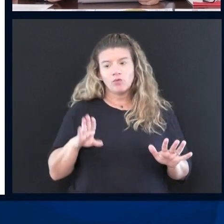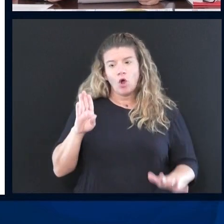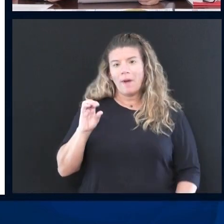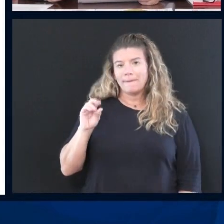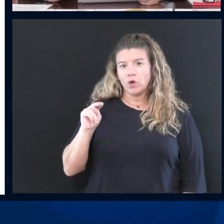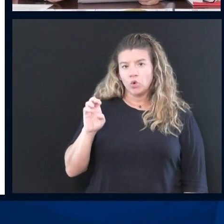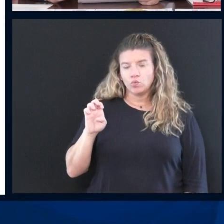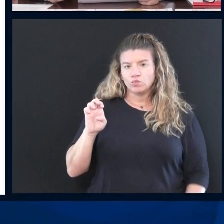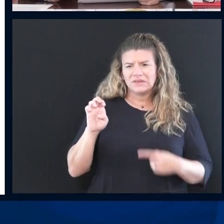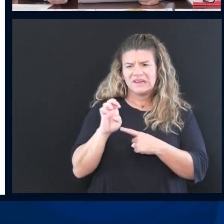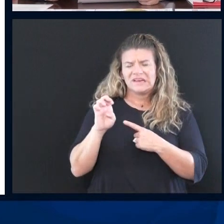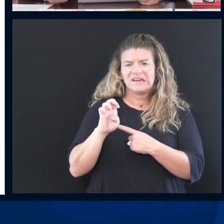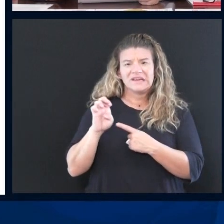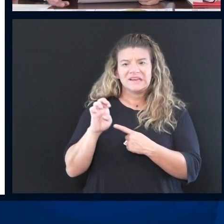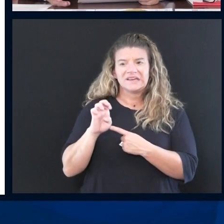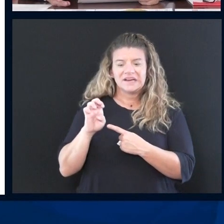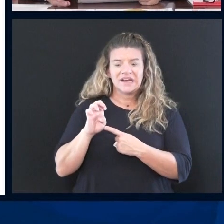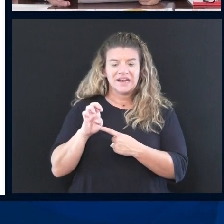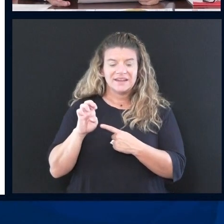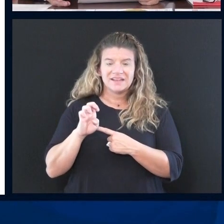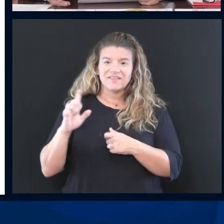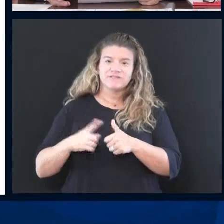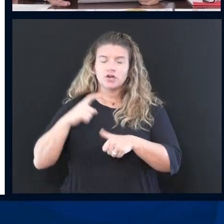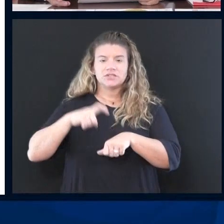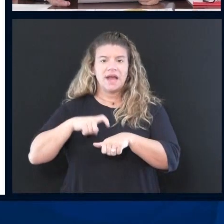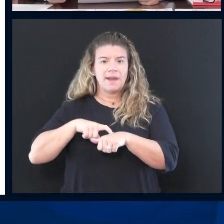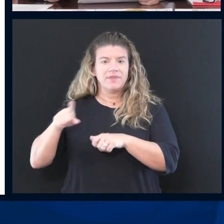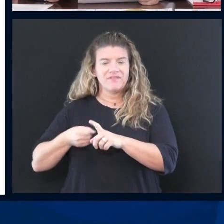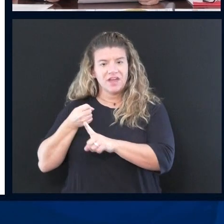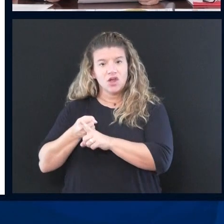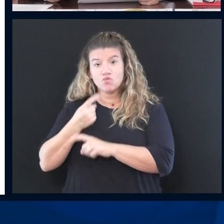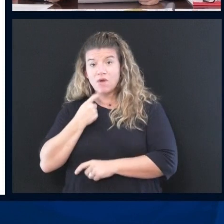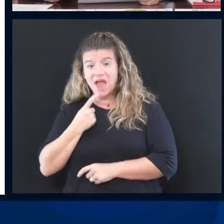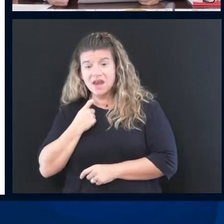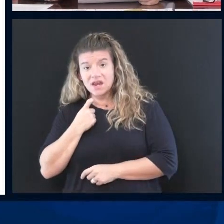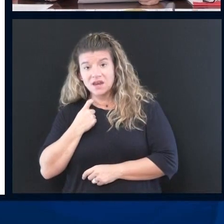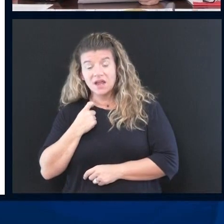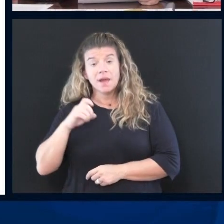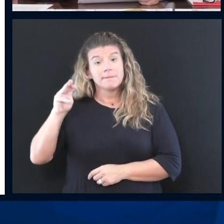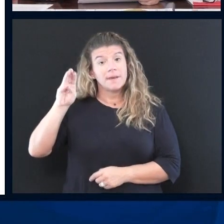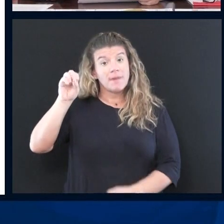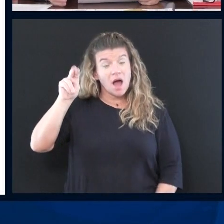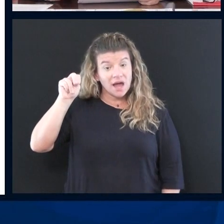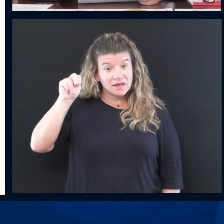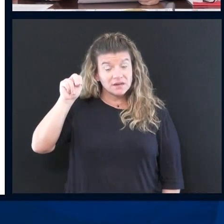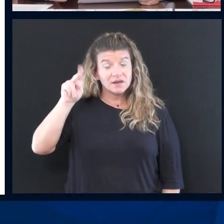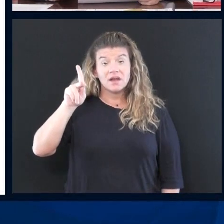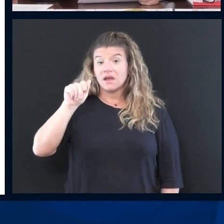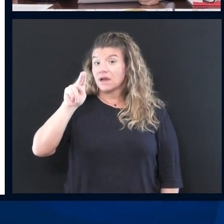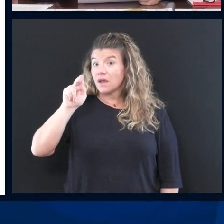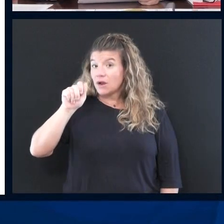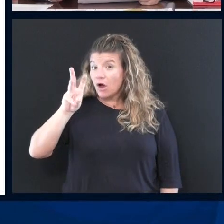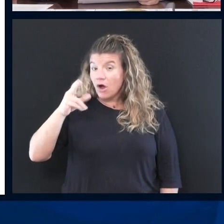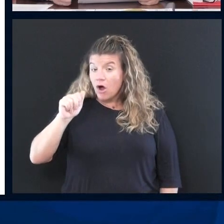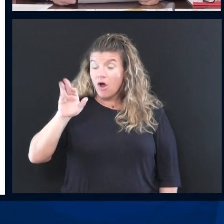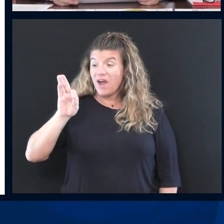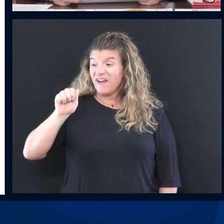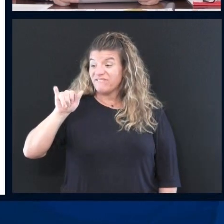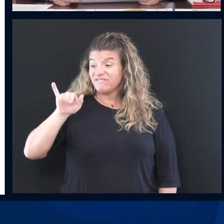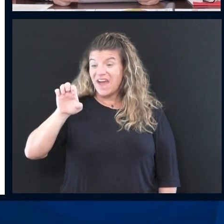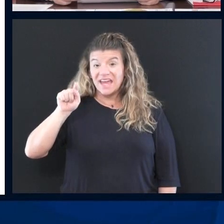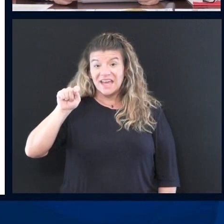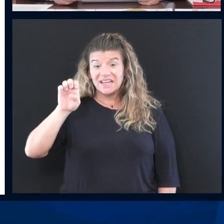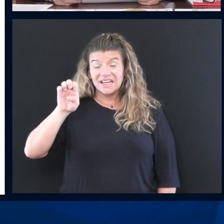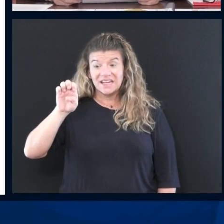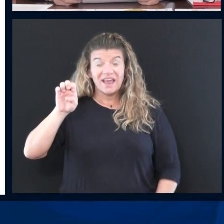Boone. I don't think Boone ever reached red, but Monongahela, Kanawha, Fayette, and Logan